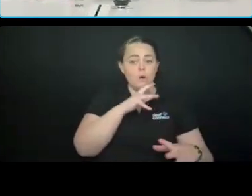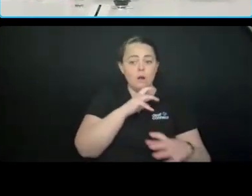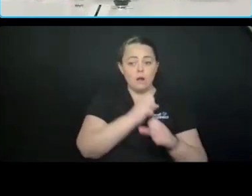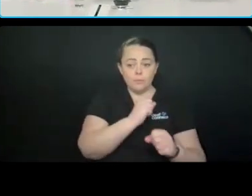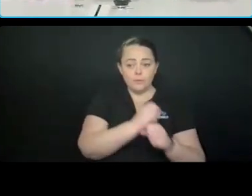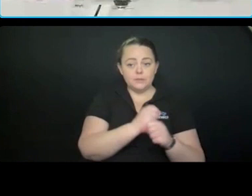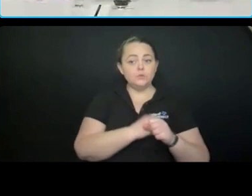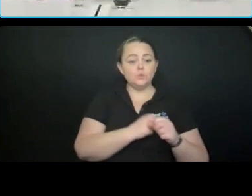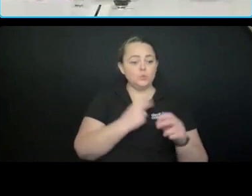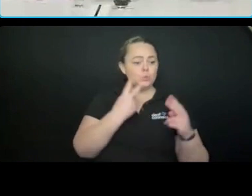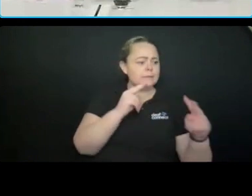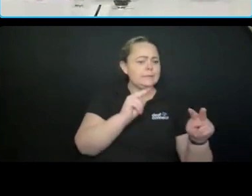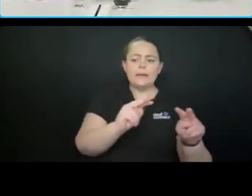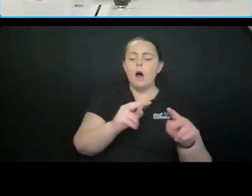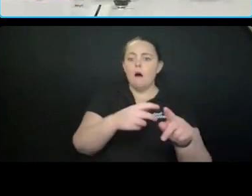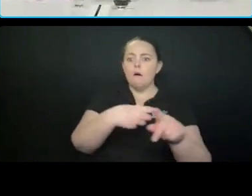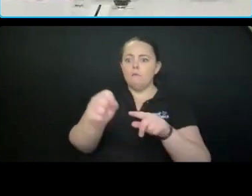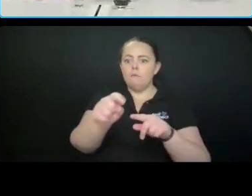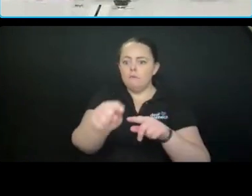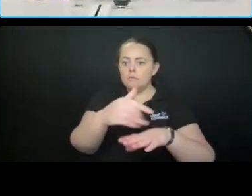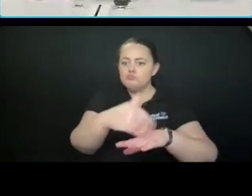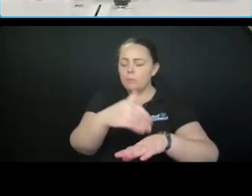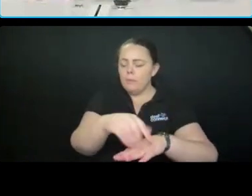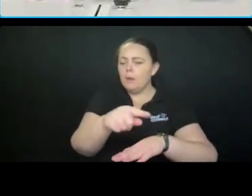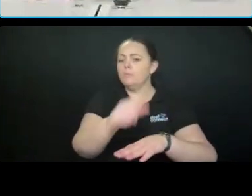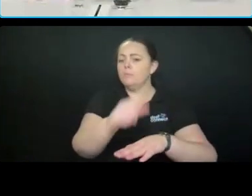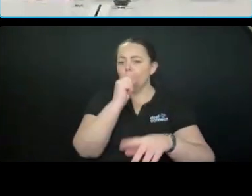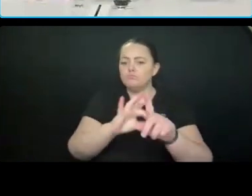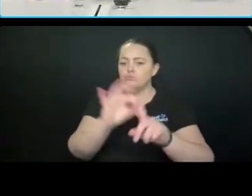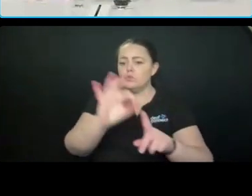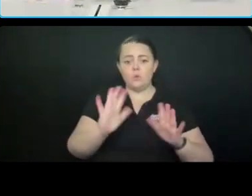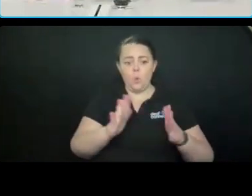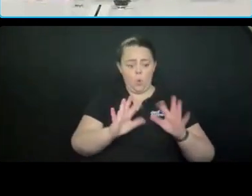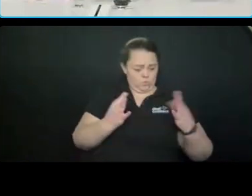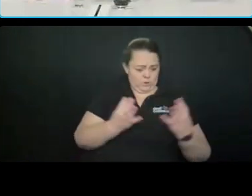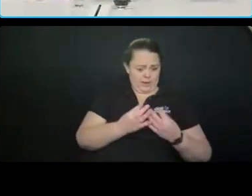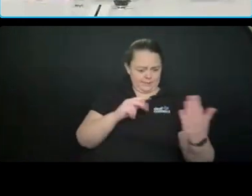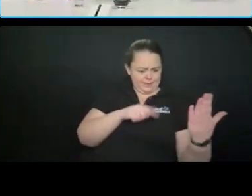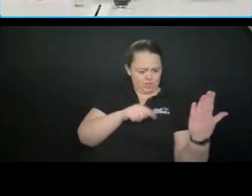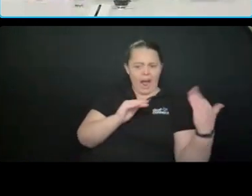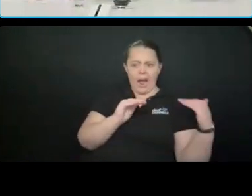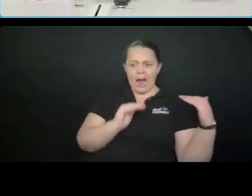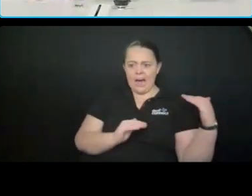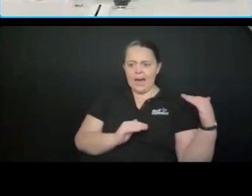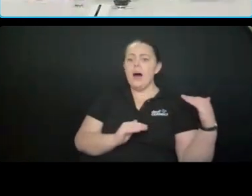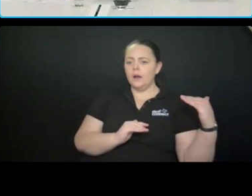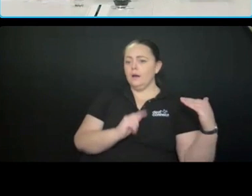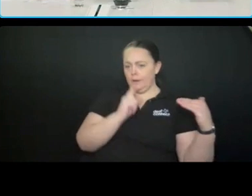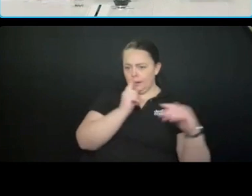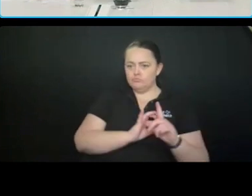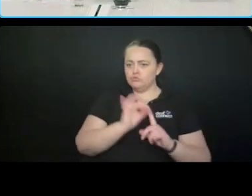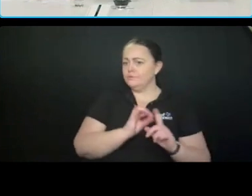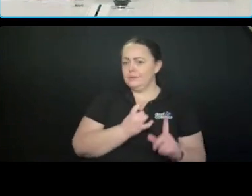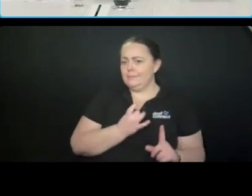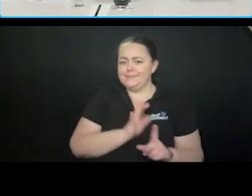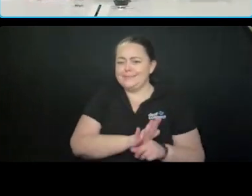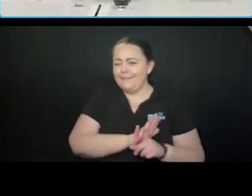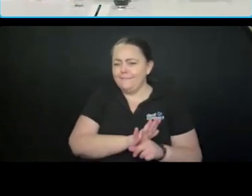the information will be published only at a state, national and territory level on the AHW's Gen Aged Care Data